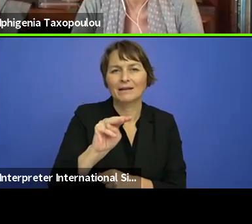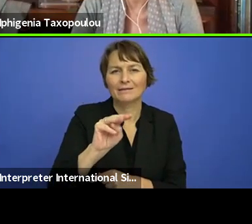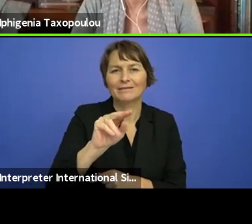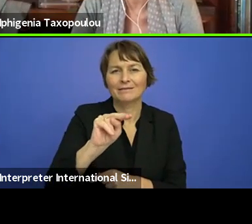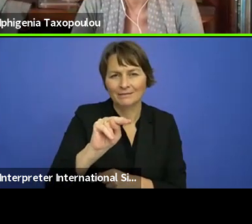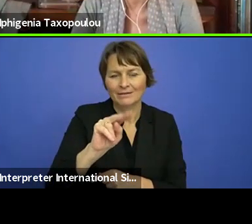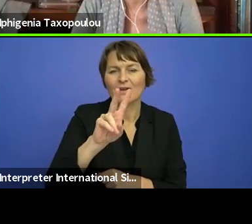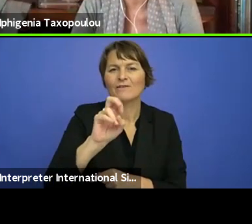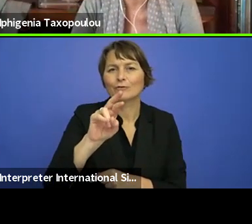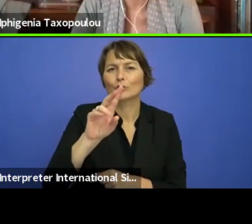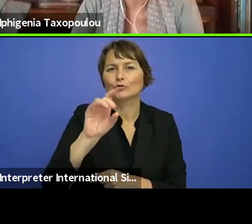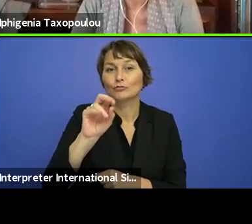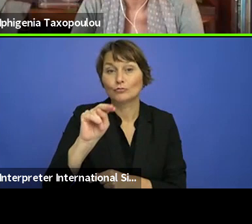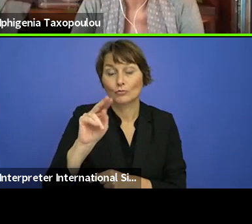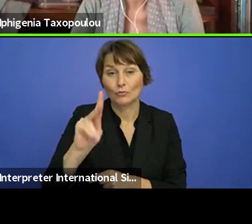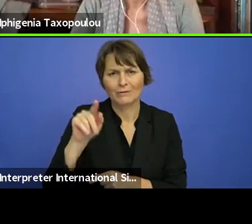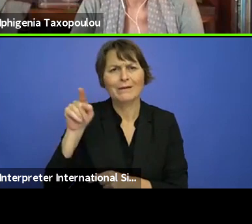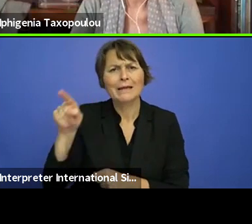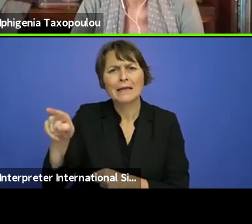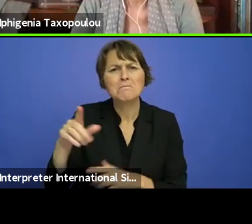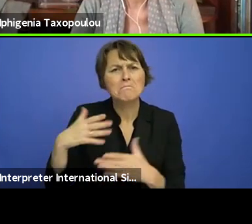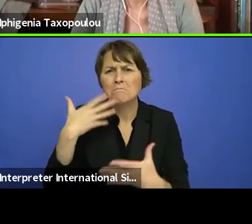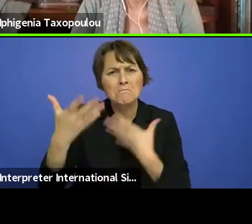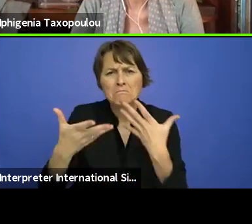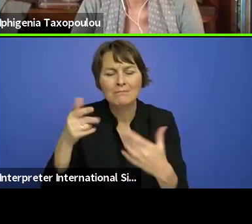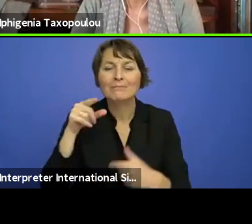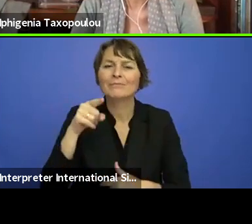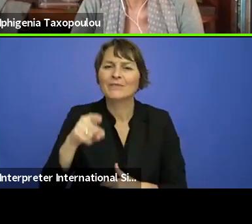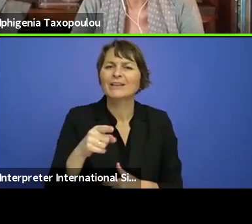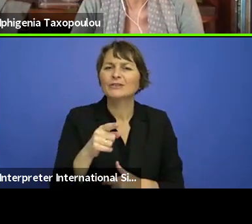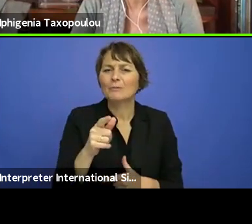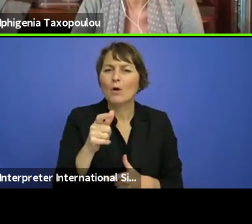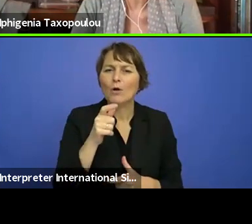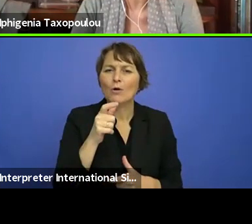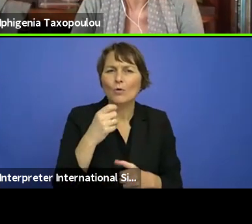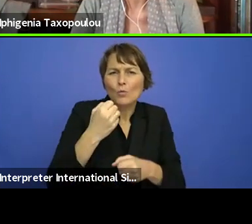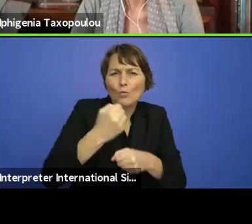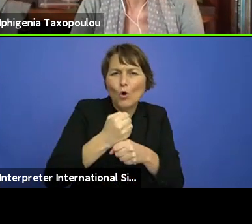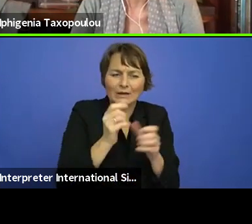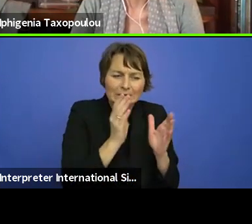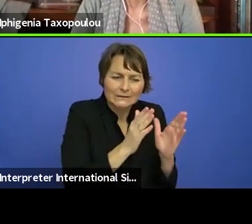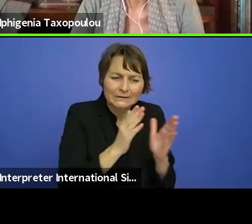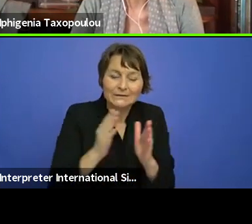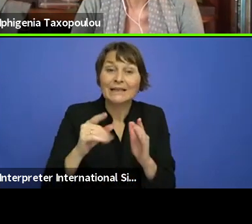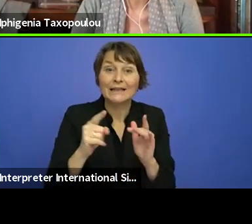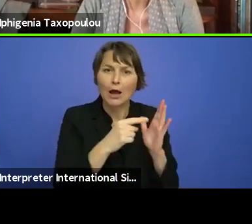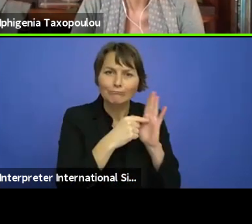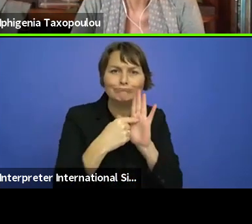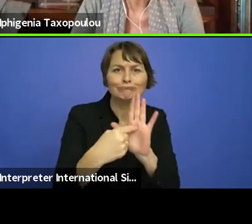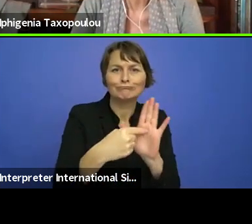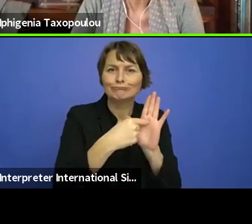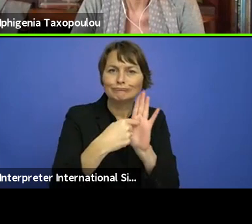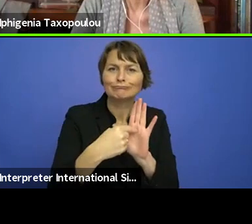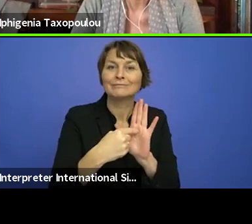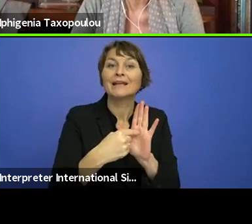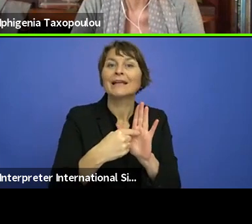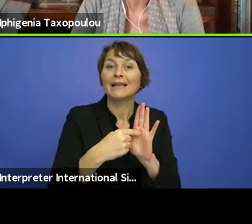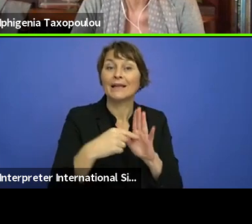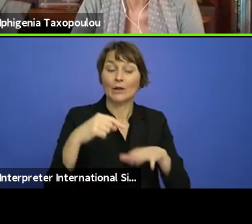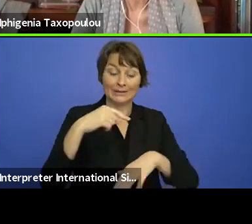new works by Benjamin Verdonck that he is currently showing during his 1 year